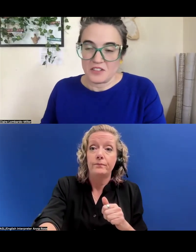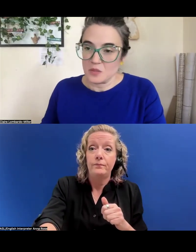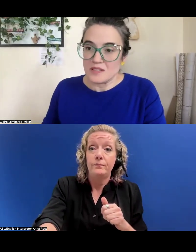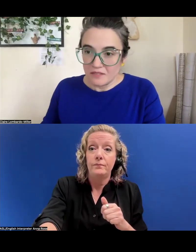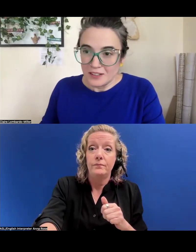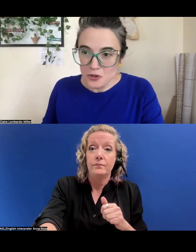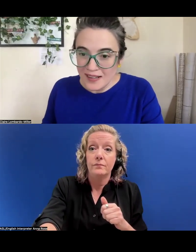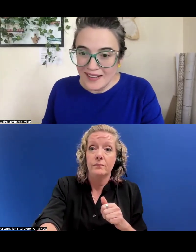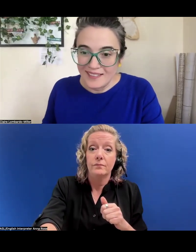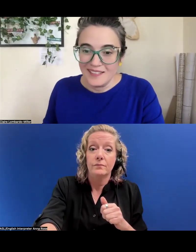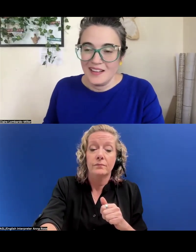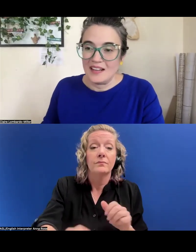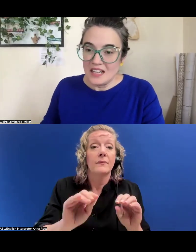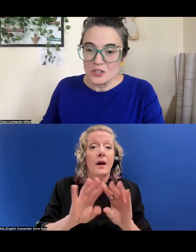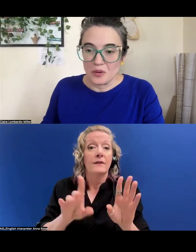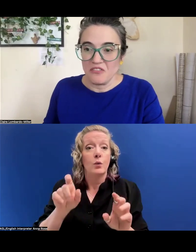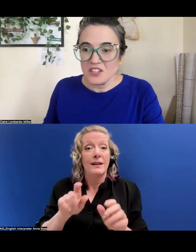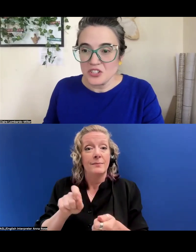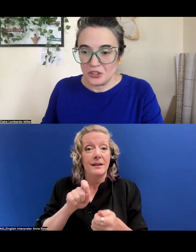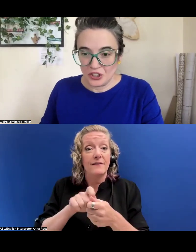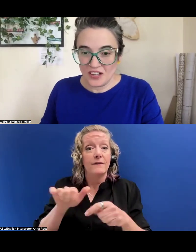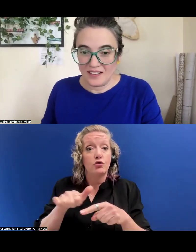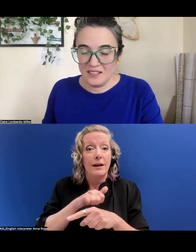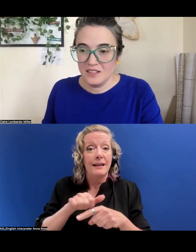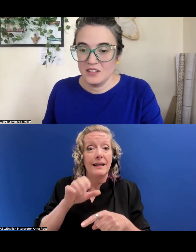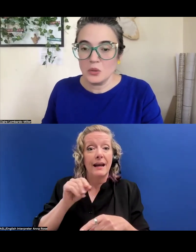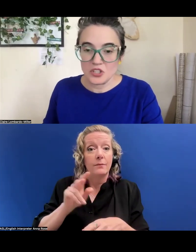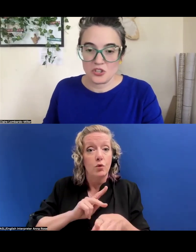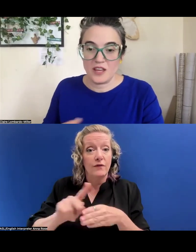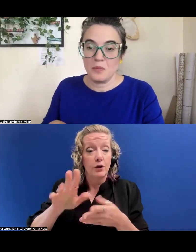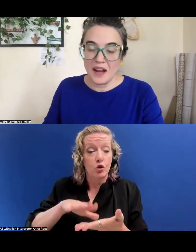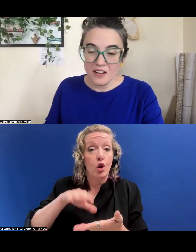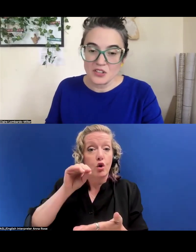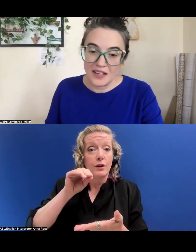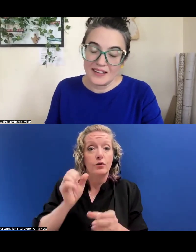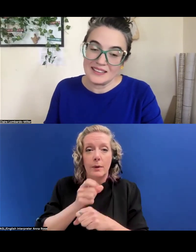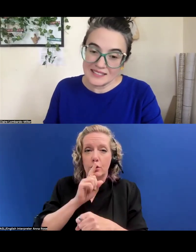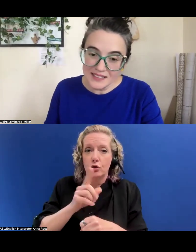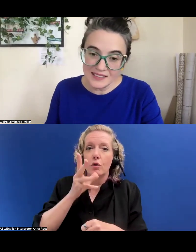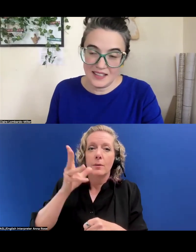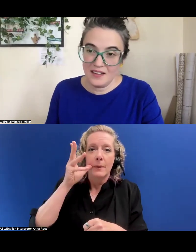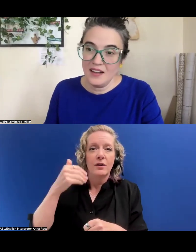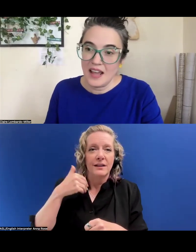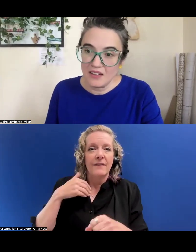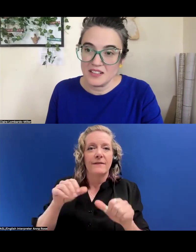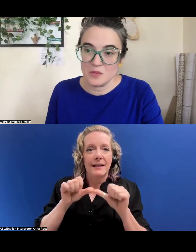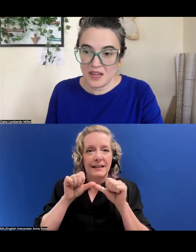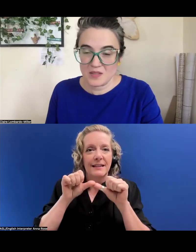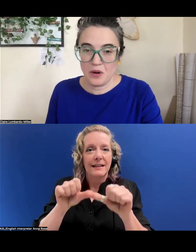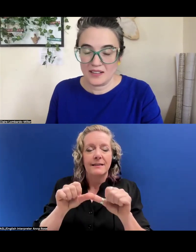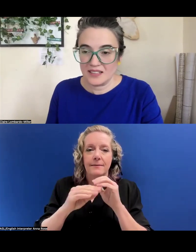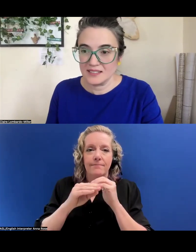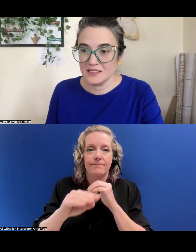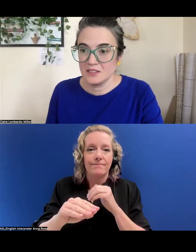need for specific training and interprofessional learning to ensure that parents are getting consistent evidence